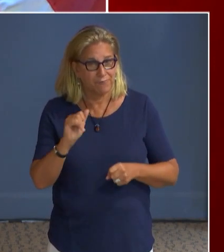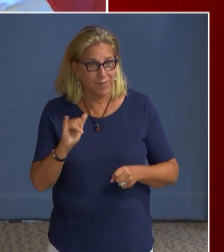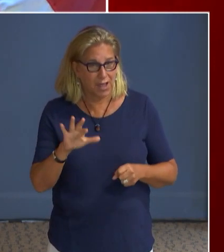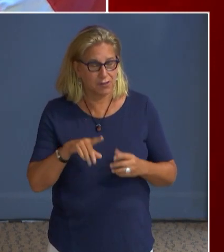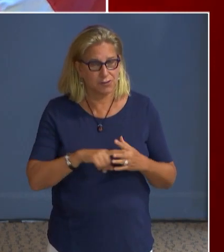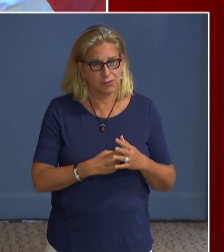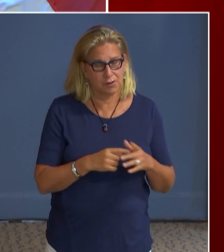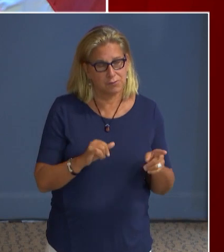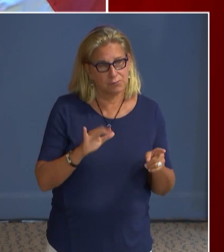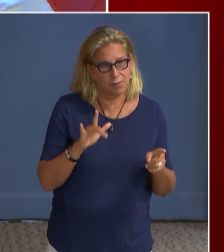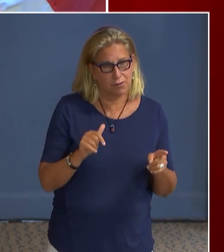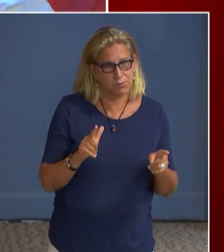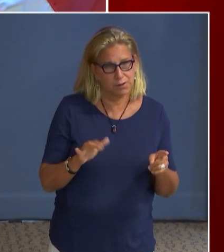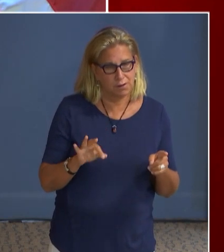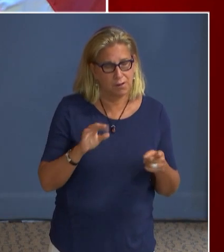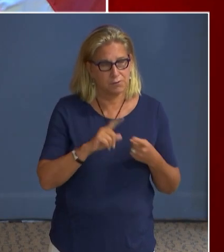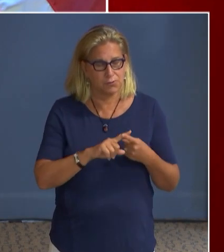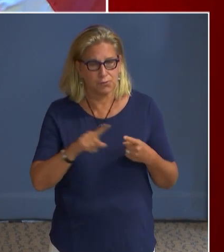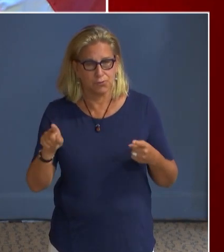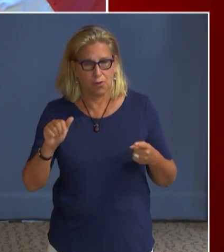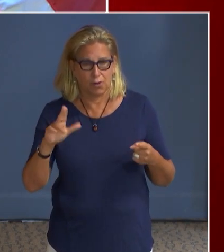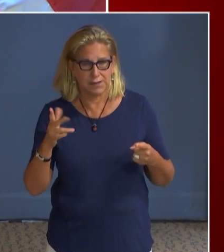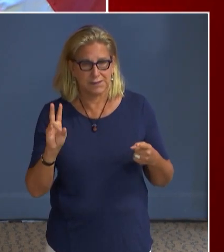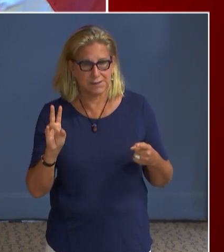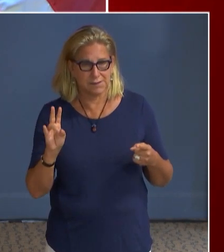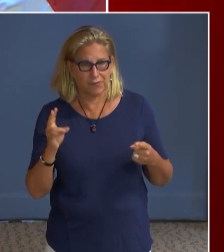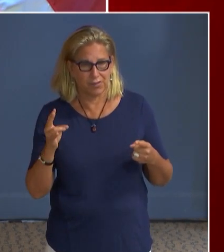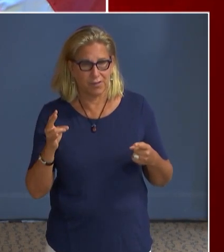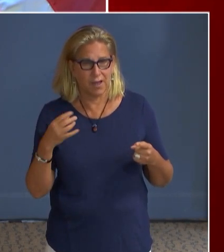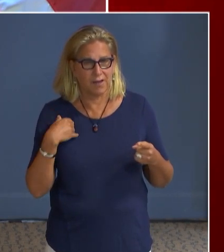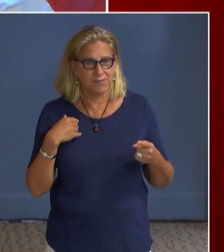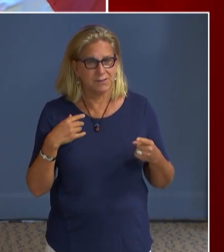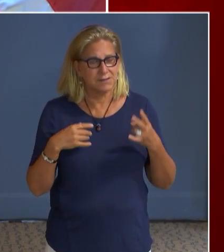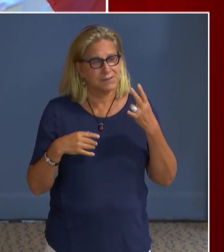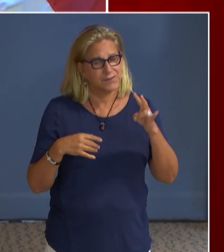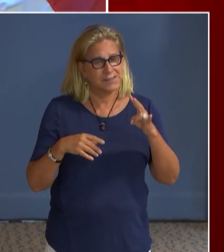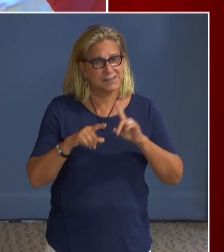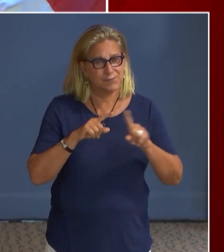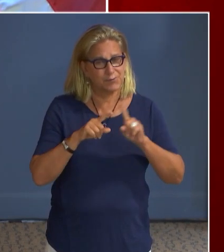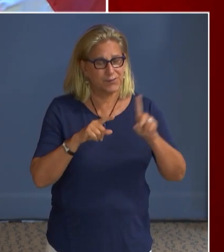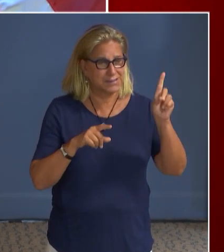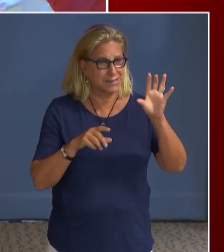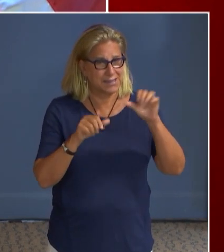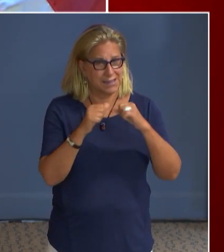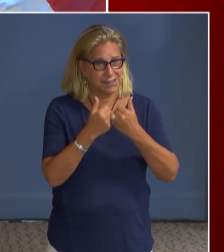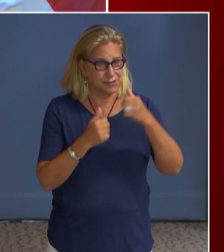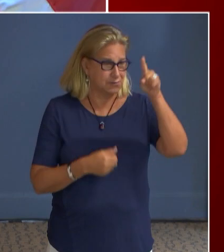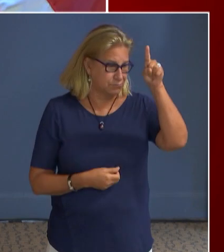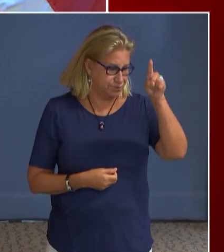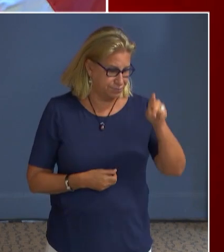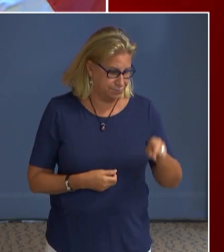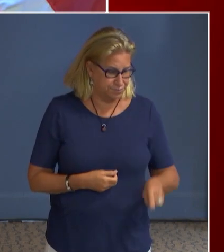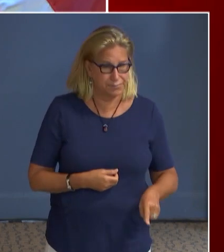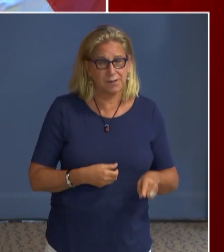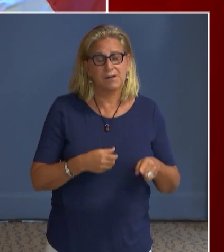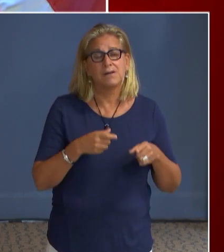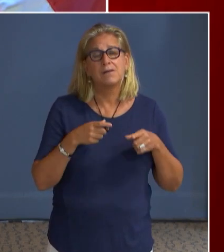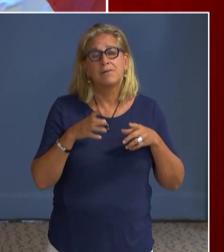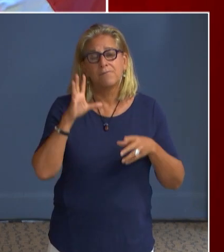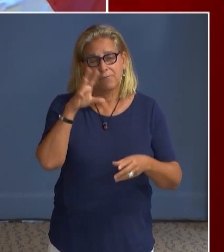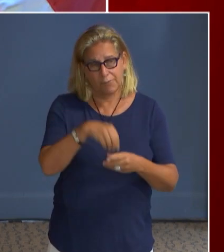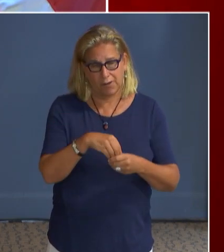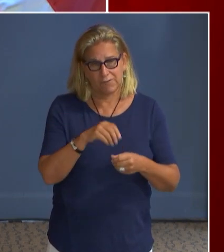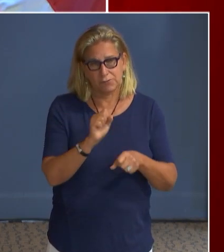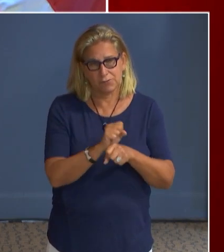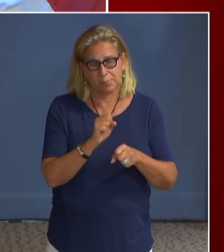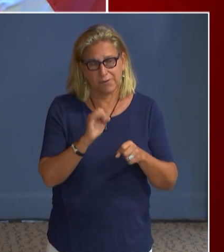have 17 DC government agencies participating in the fair this time around, with over 1,000 vacancies up for